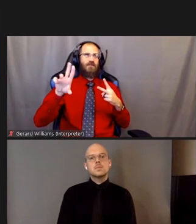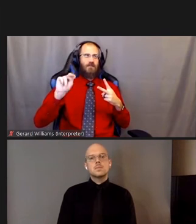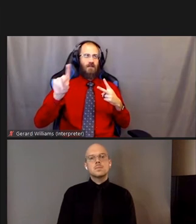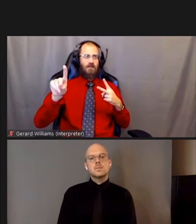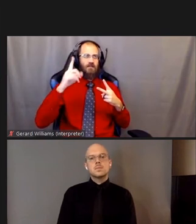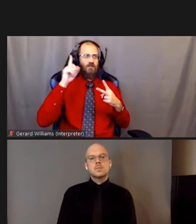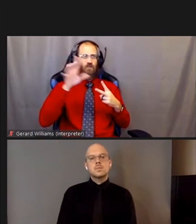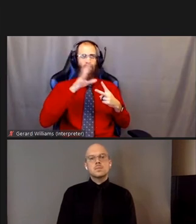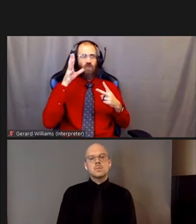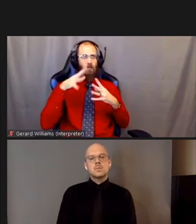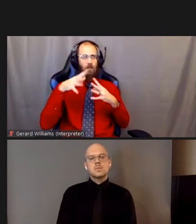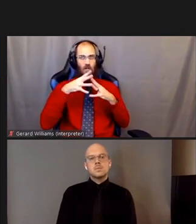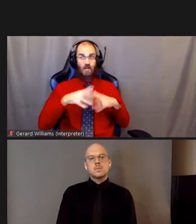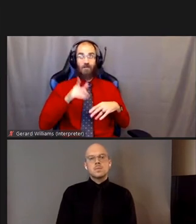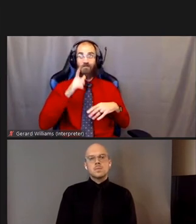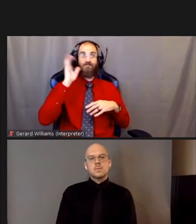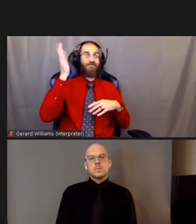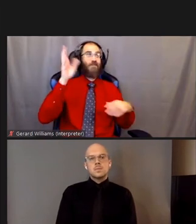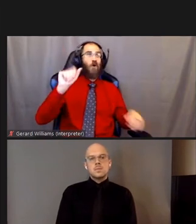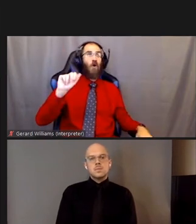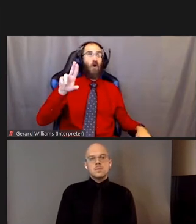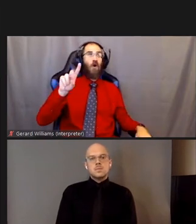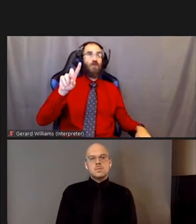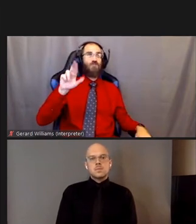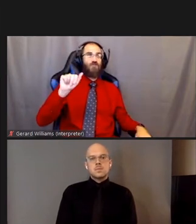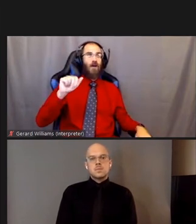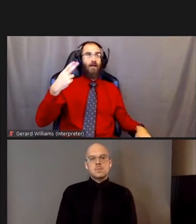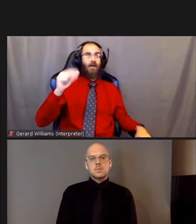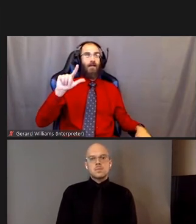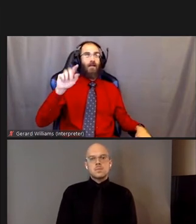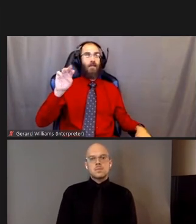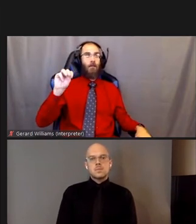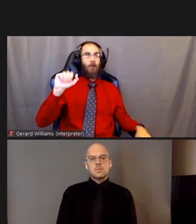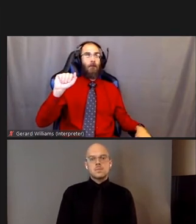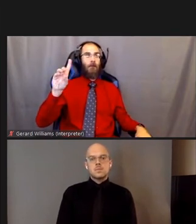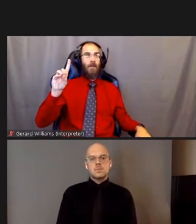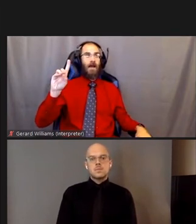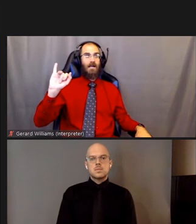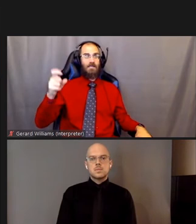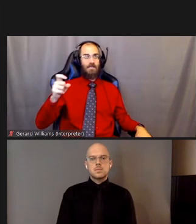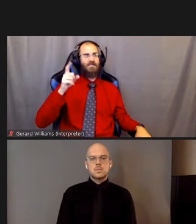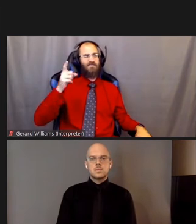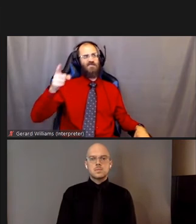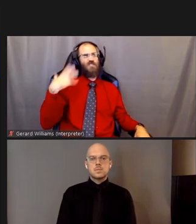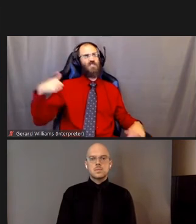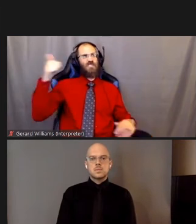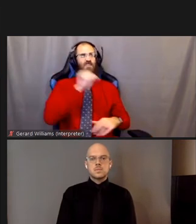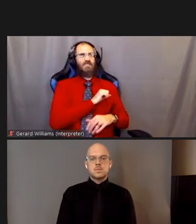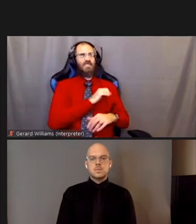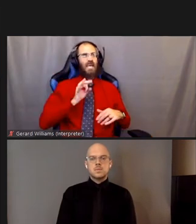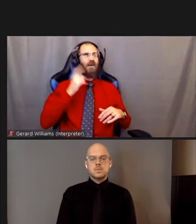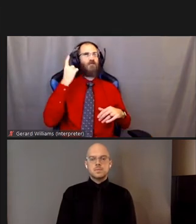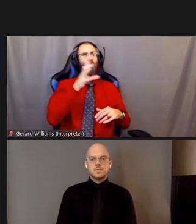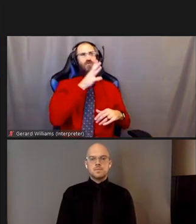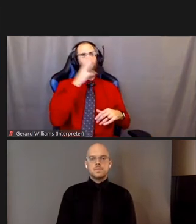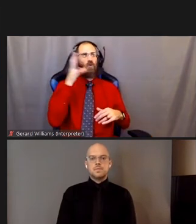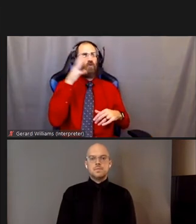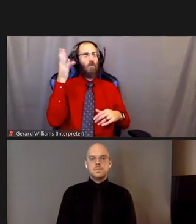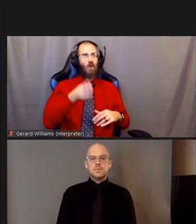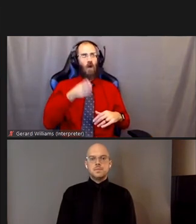is Audra Hale Maddox. She's the Chief of Staff for the Rural Broadband Auctions Task